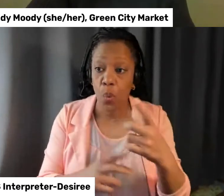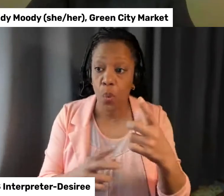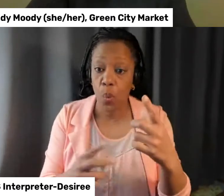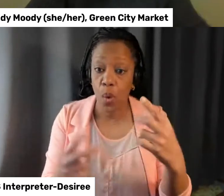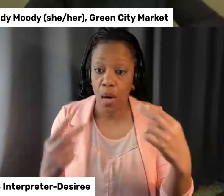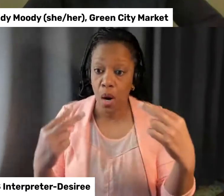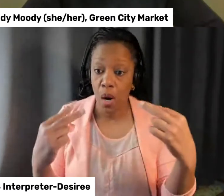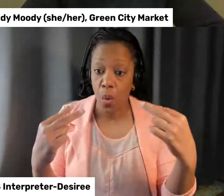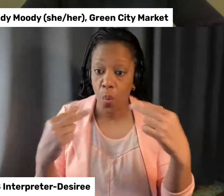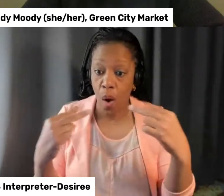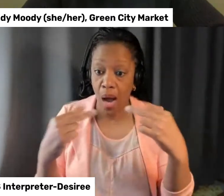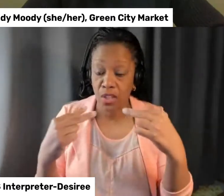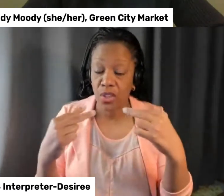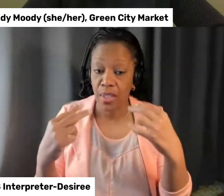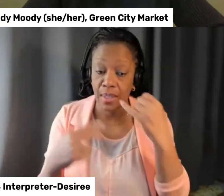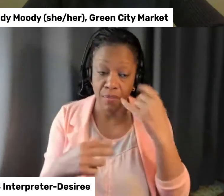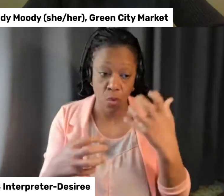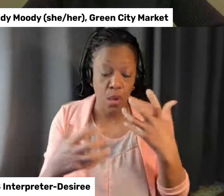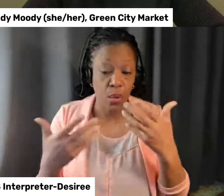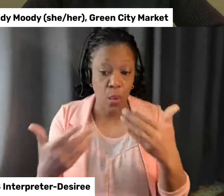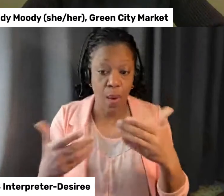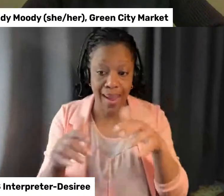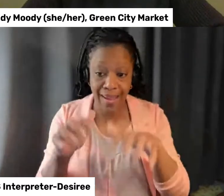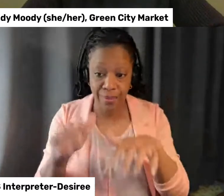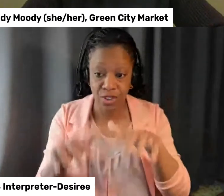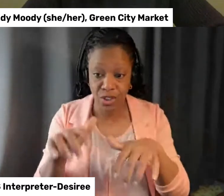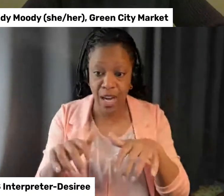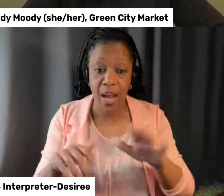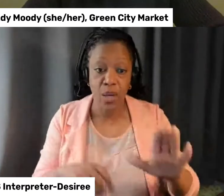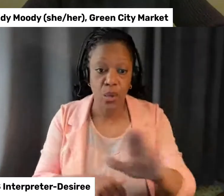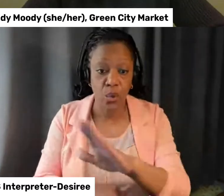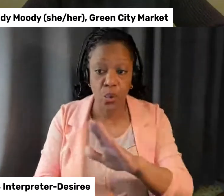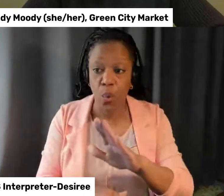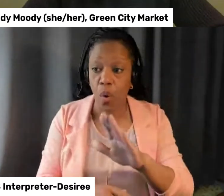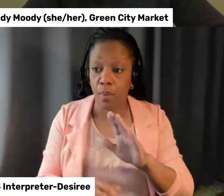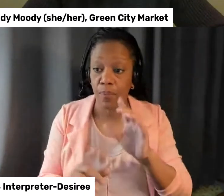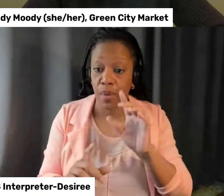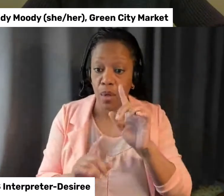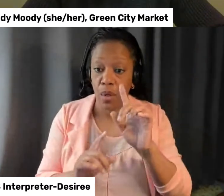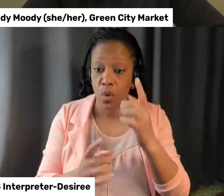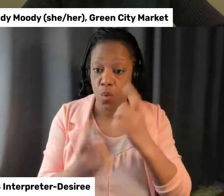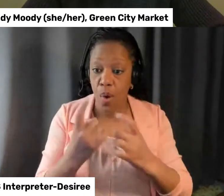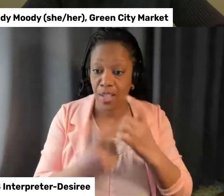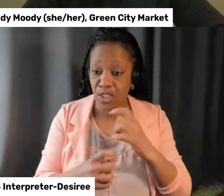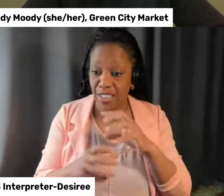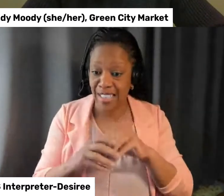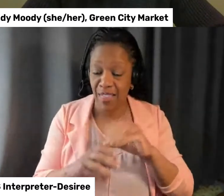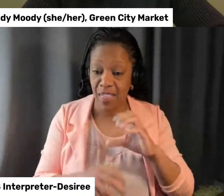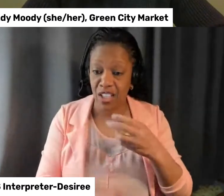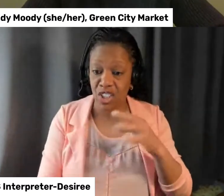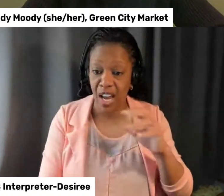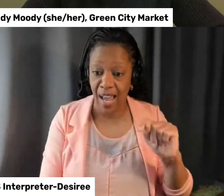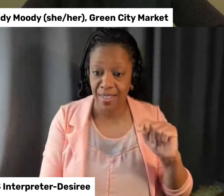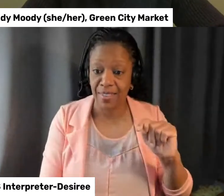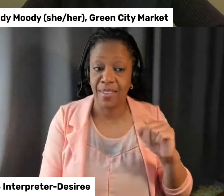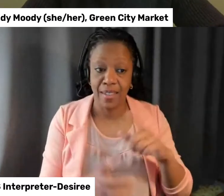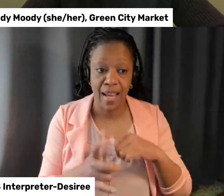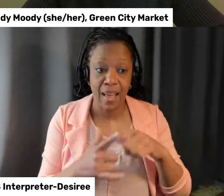in the chat, our moderator will help feed those to us so that we can answer some questions for